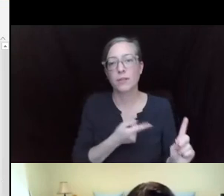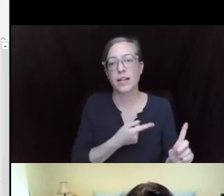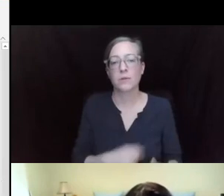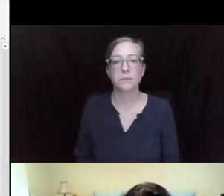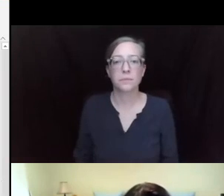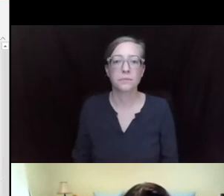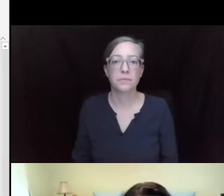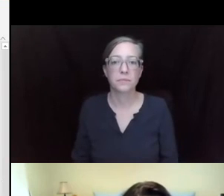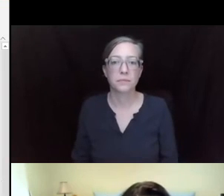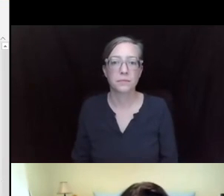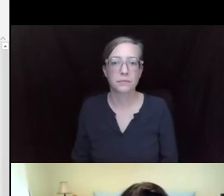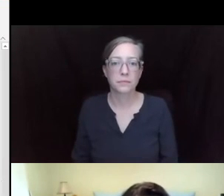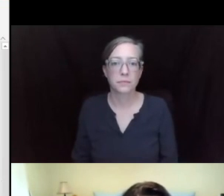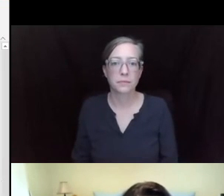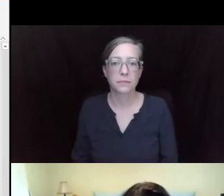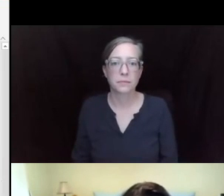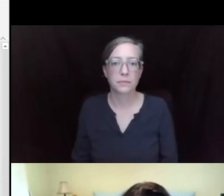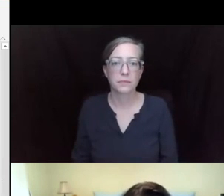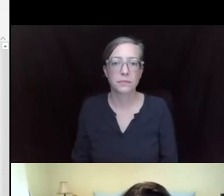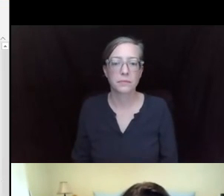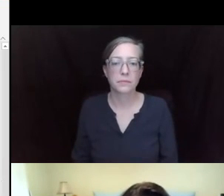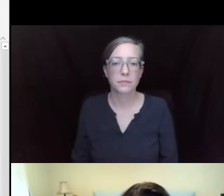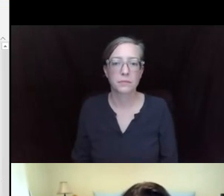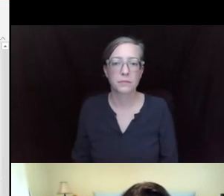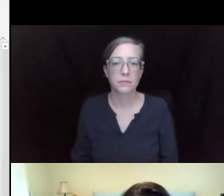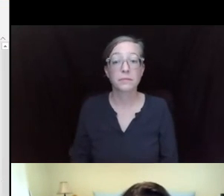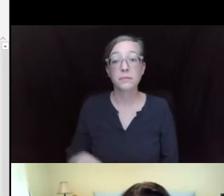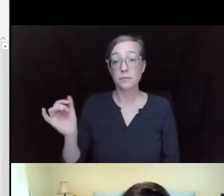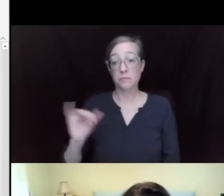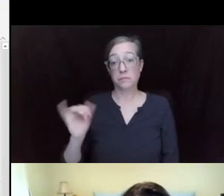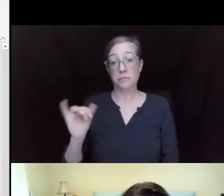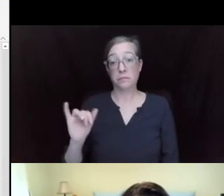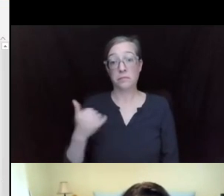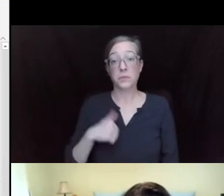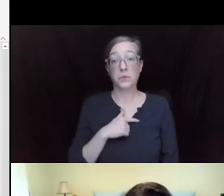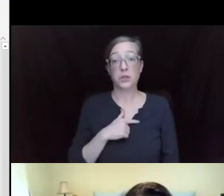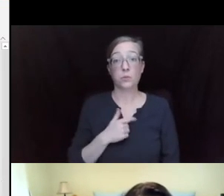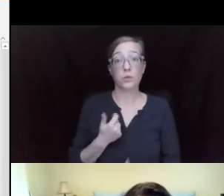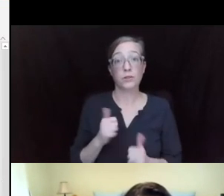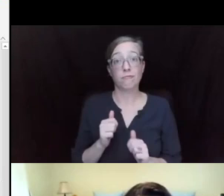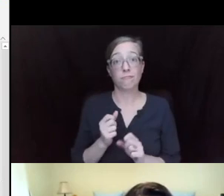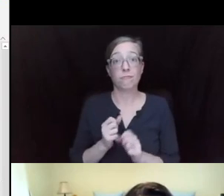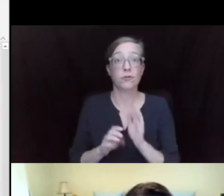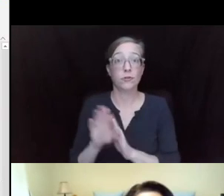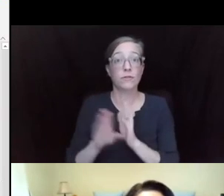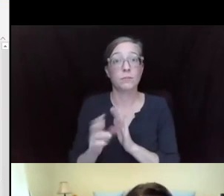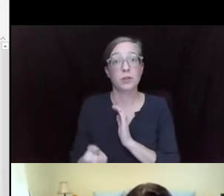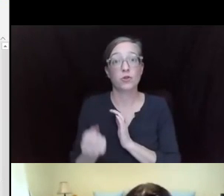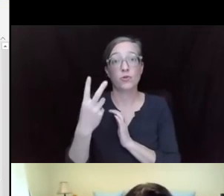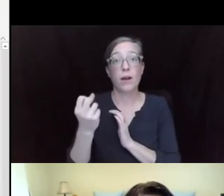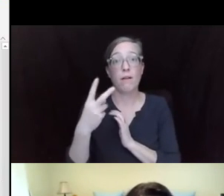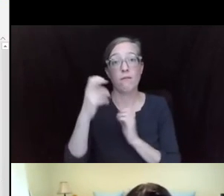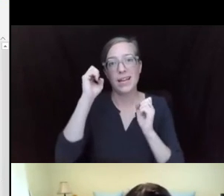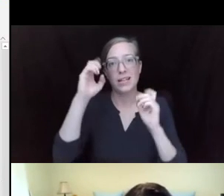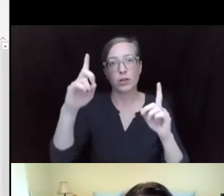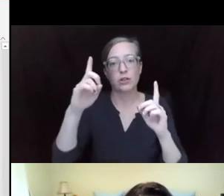As another part of the grants, we're also working on making 12 educational videos to post to our YouTube channel.